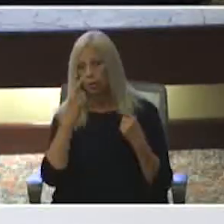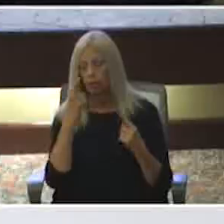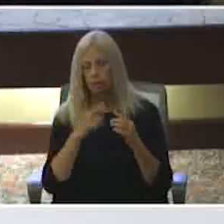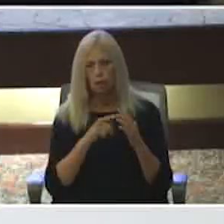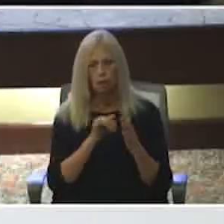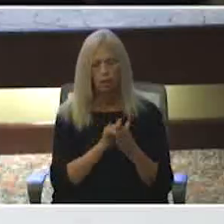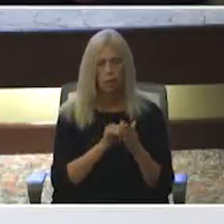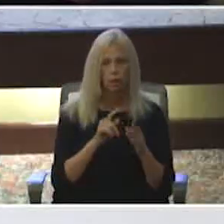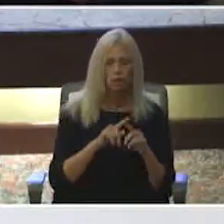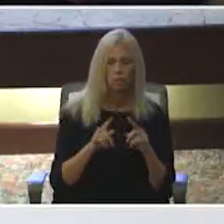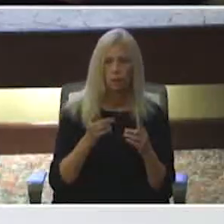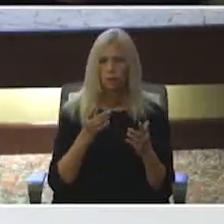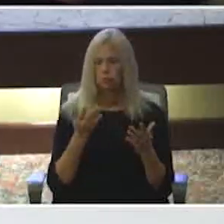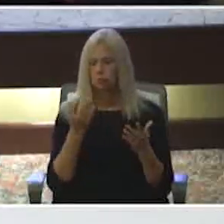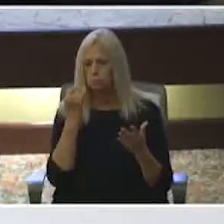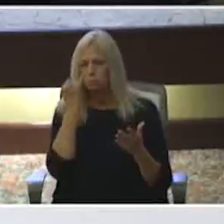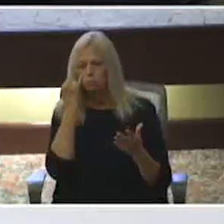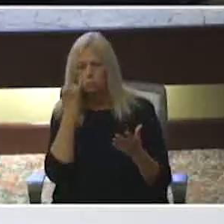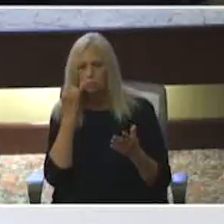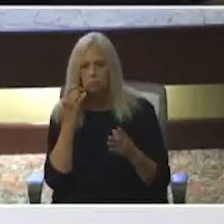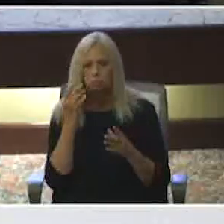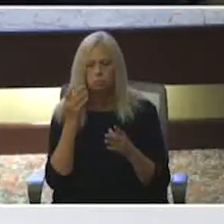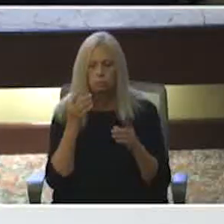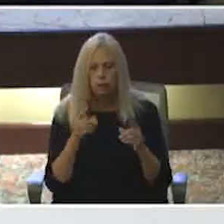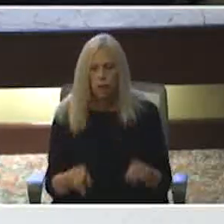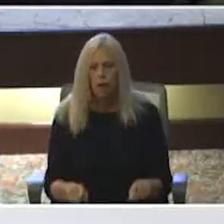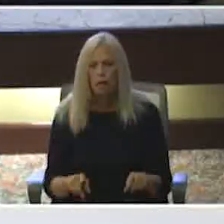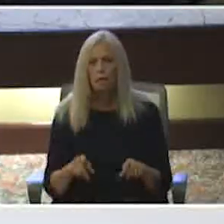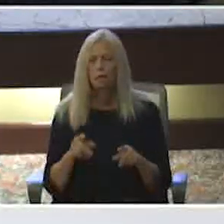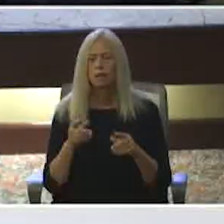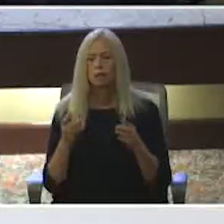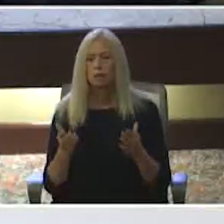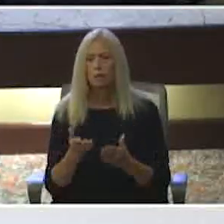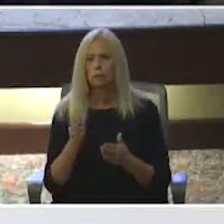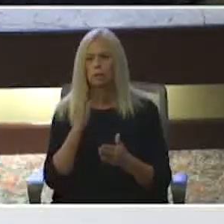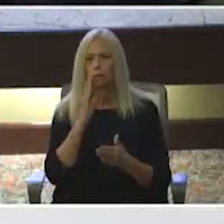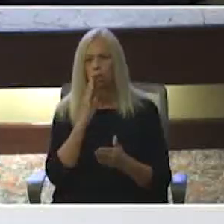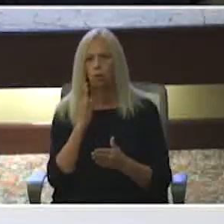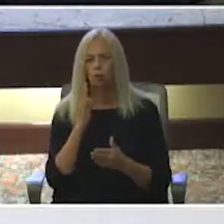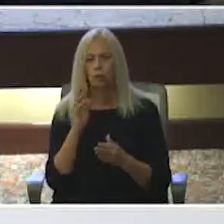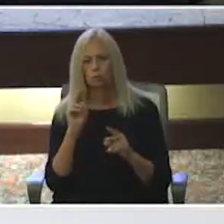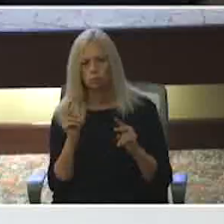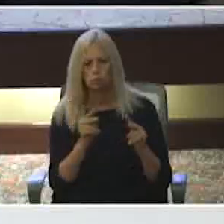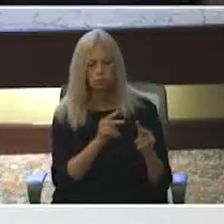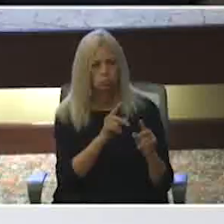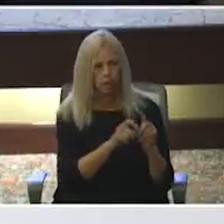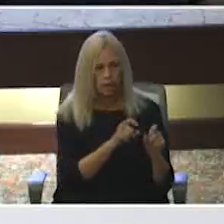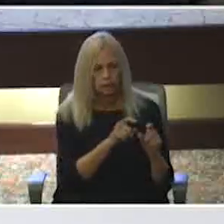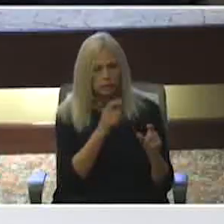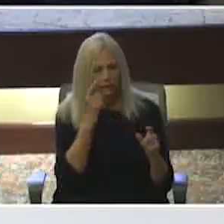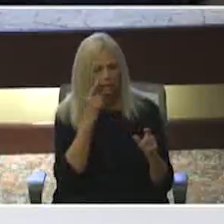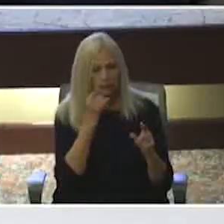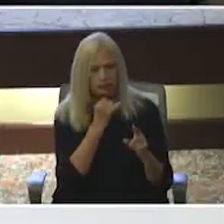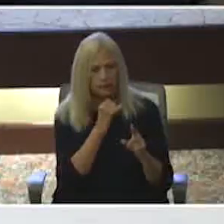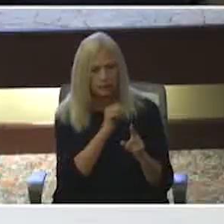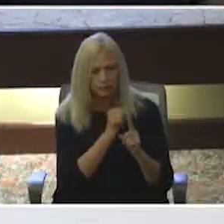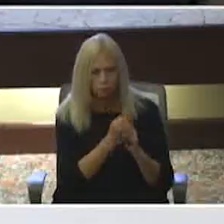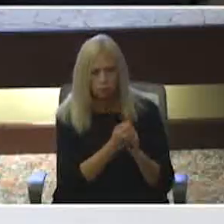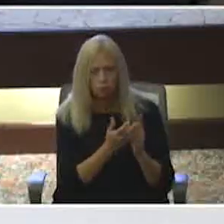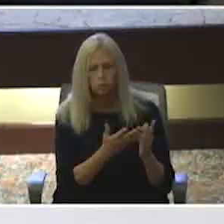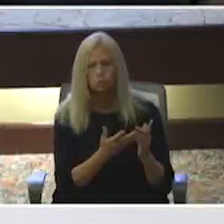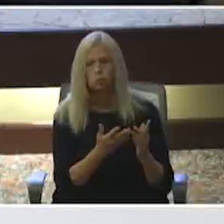them if there was an incident in Waco, and they would be the one that would be turned to assist with that situation, and that would then put their staff at